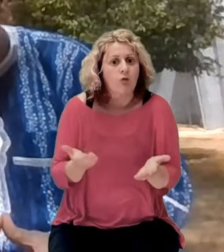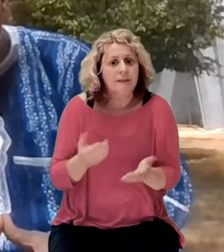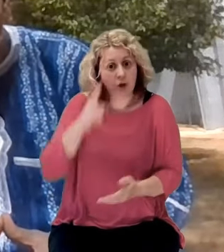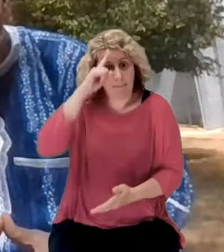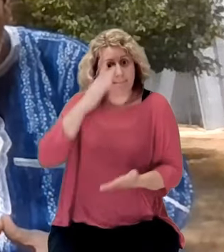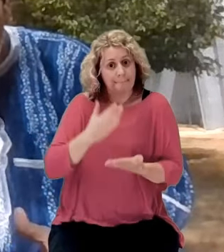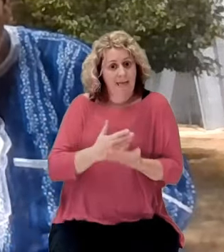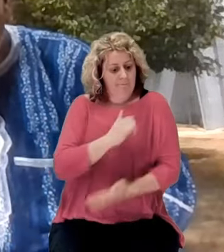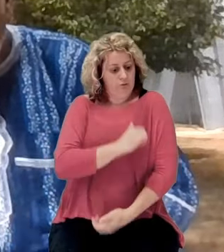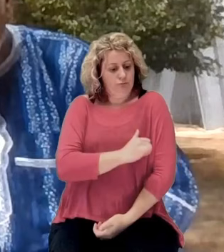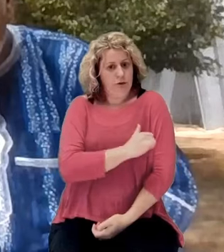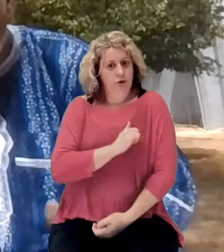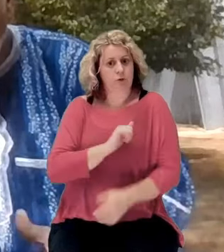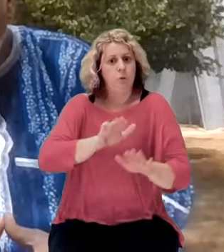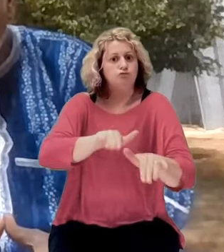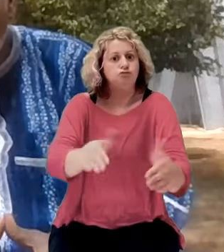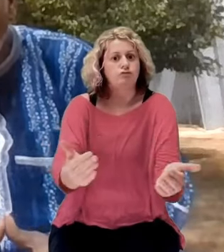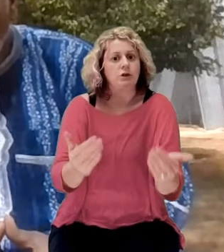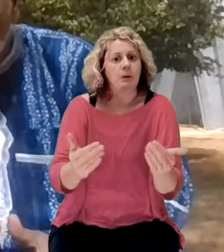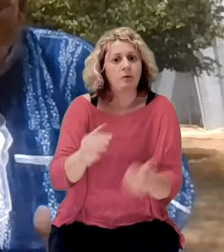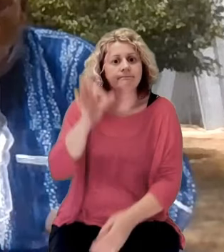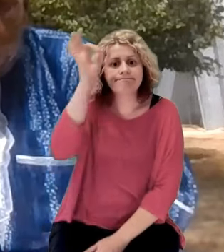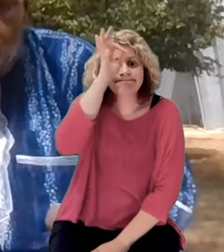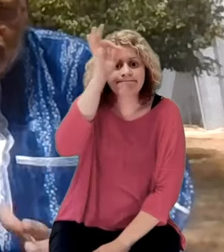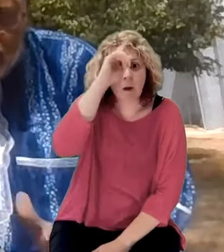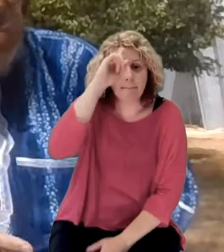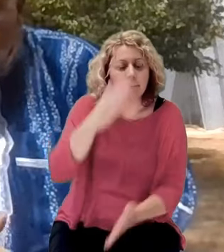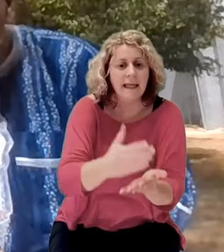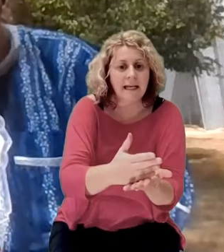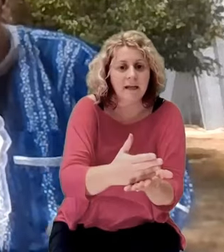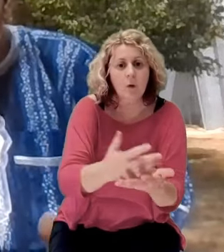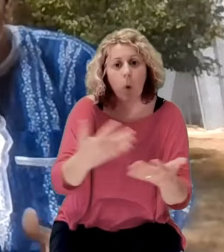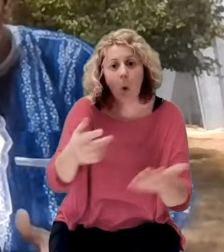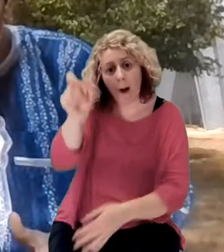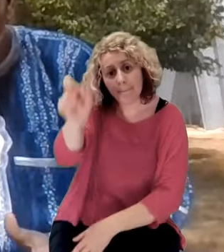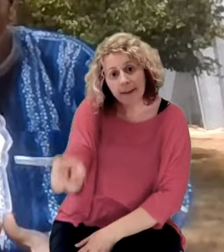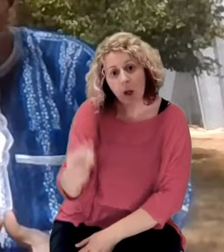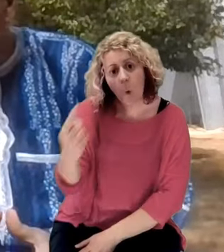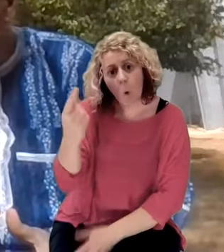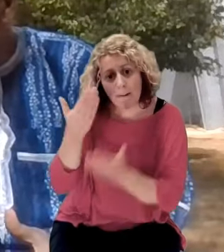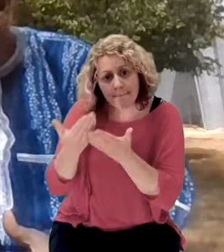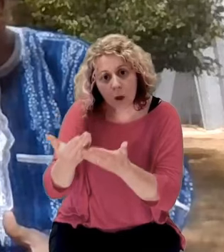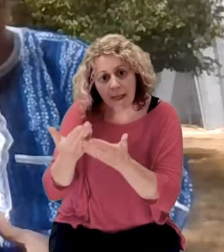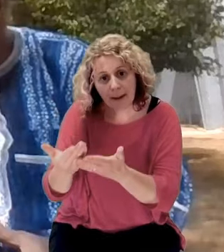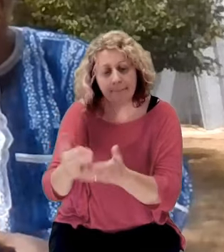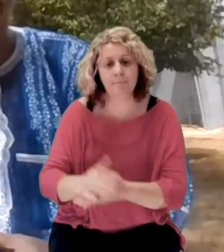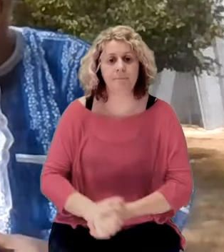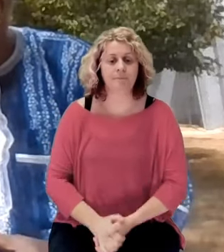unbelievers in this environment. So I teach New Testament and spiritual life at the